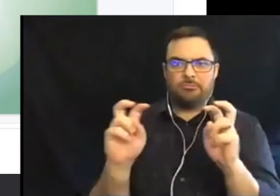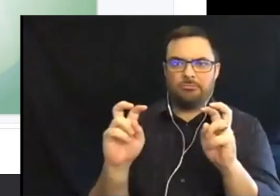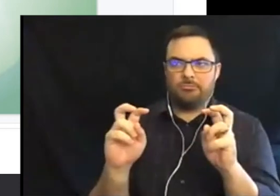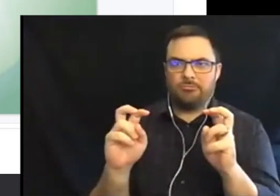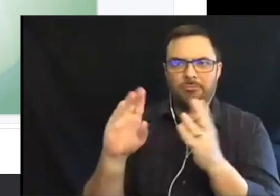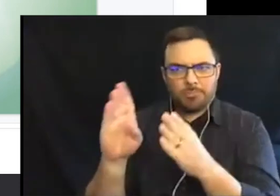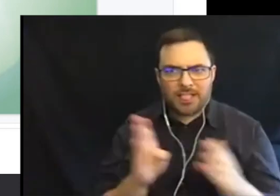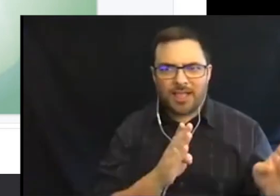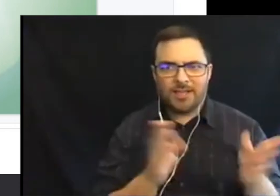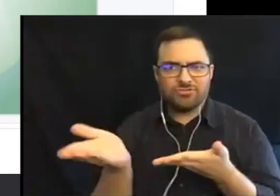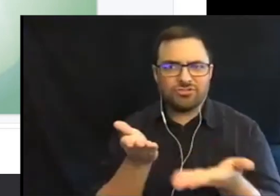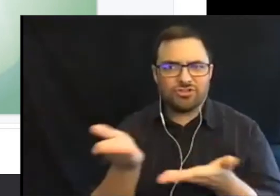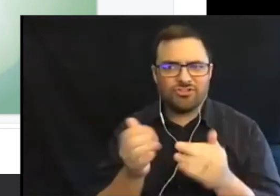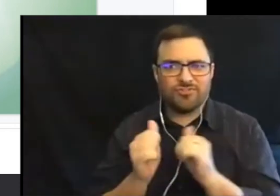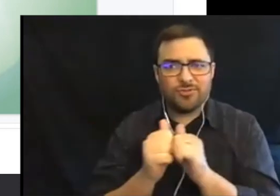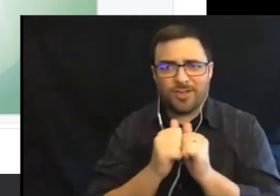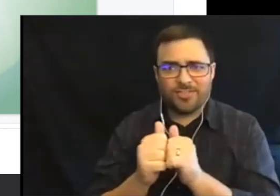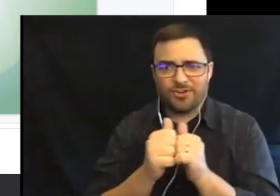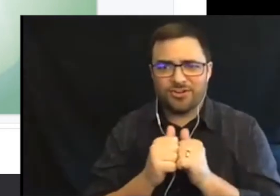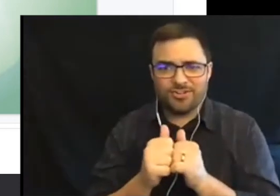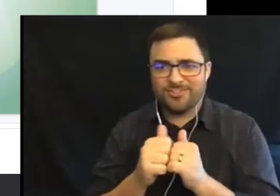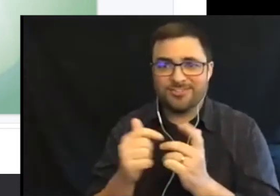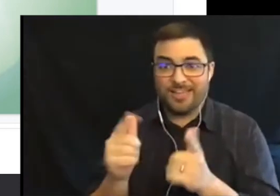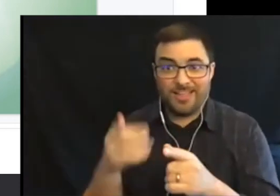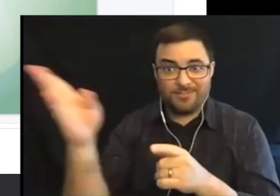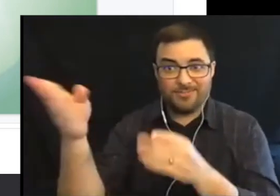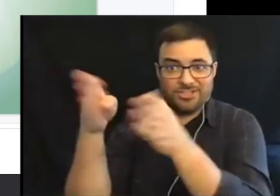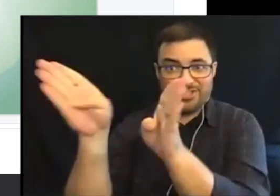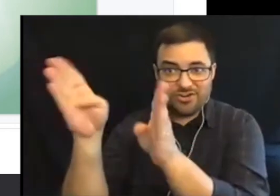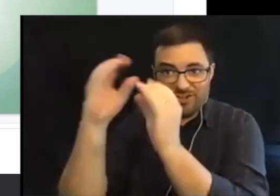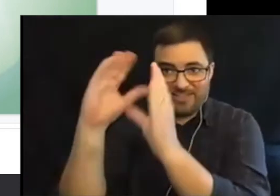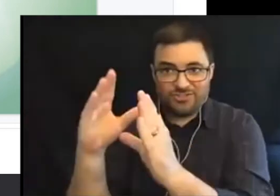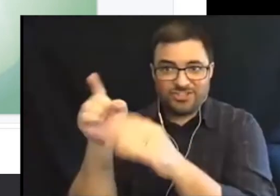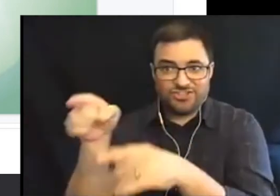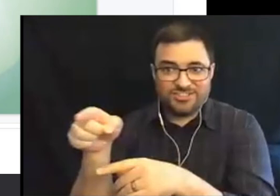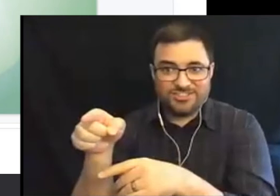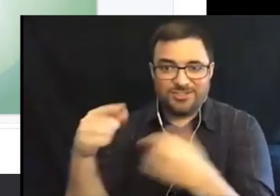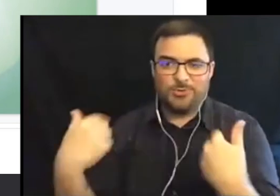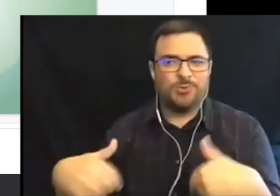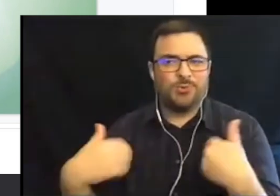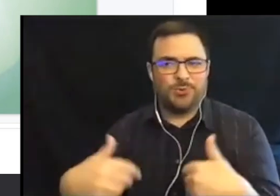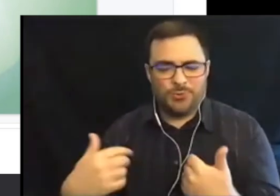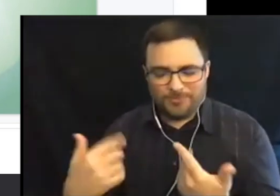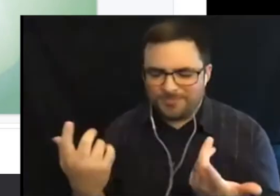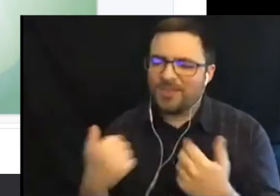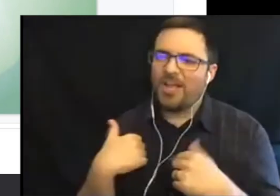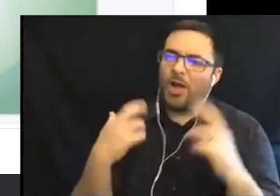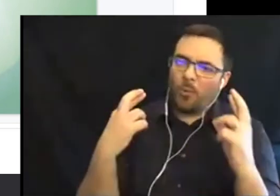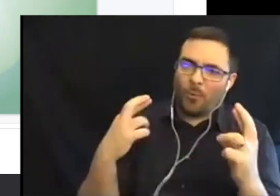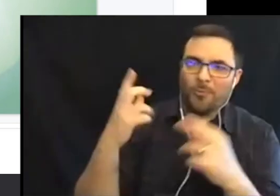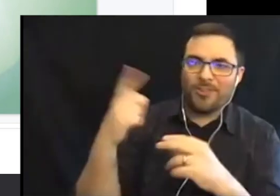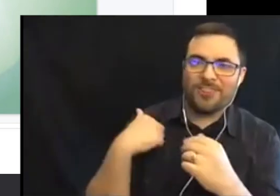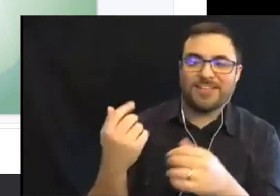co-serve, let alone branch out to co-plan to co-serve with the regular ed teachers. So our hope is with this series,